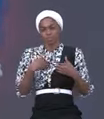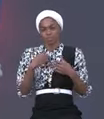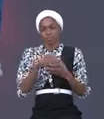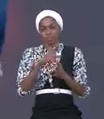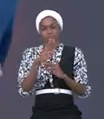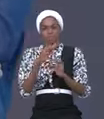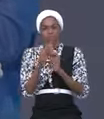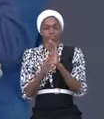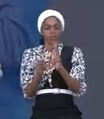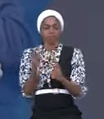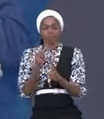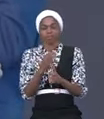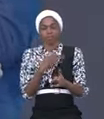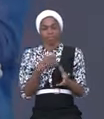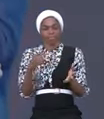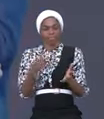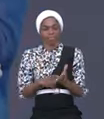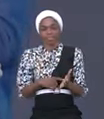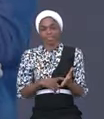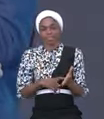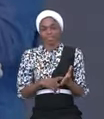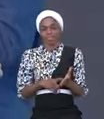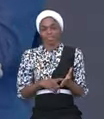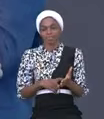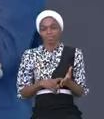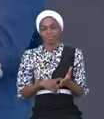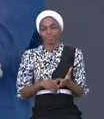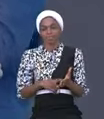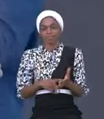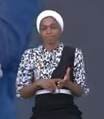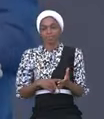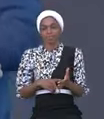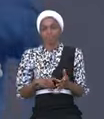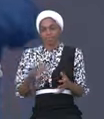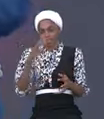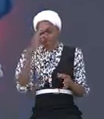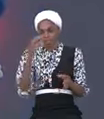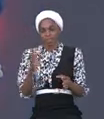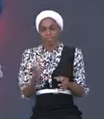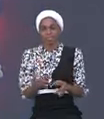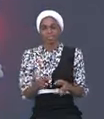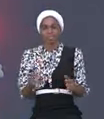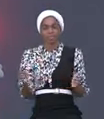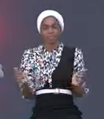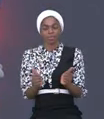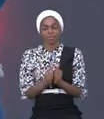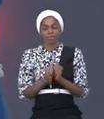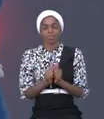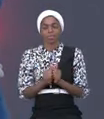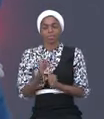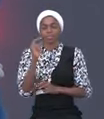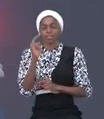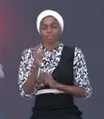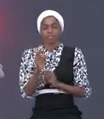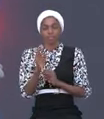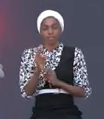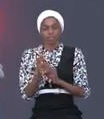And this aligns with the United Nations Sustainable Development Goals for the